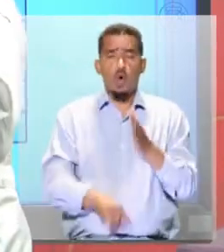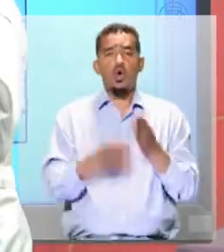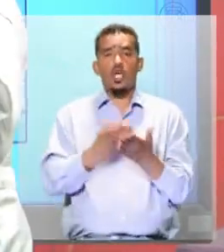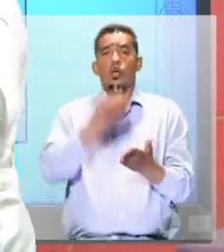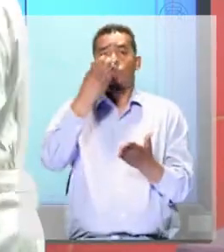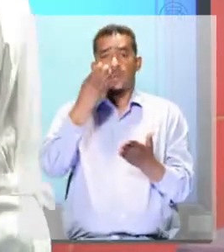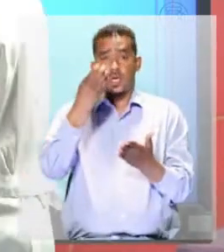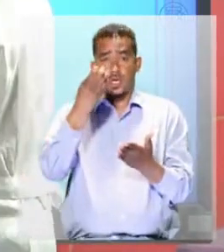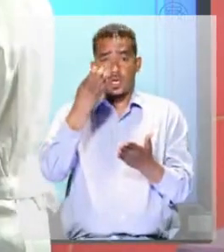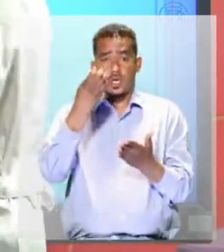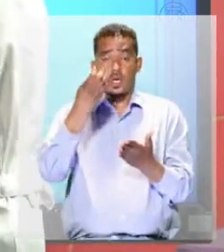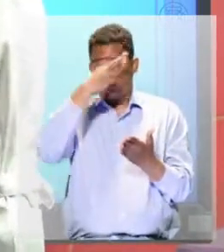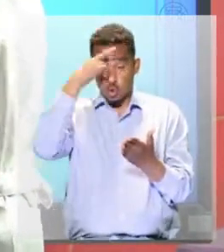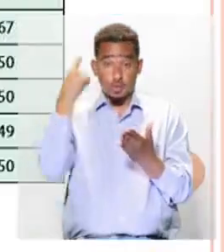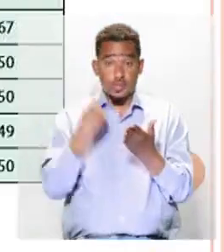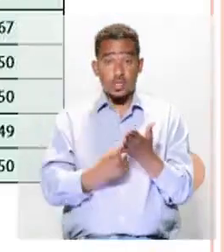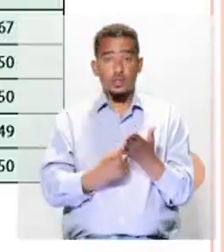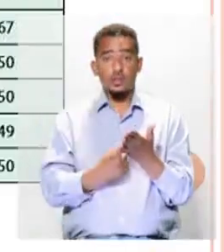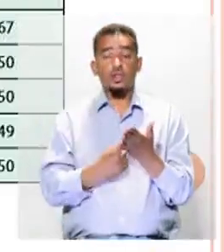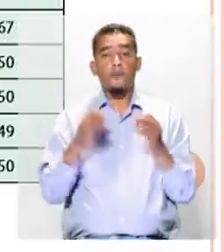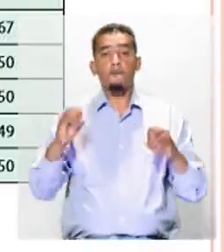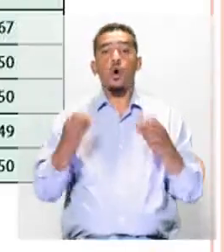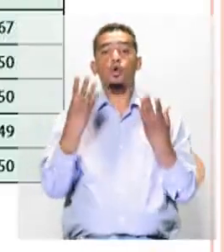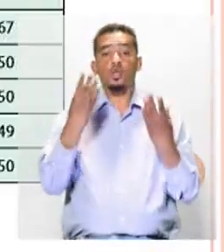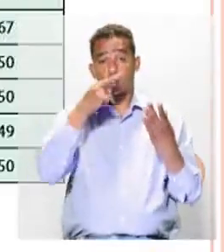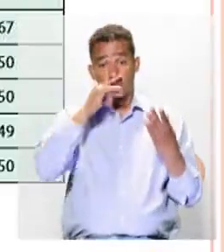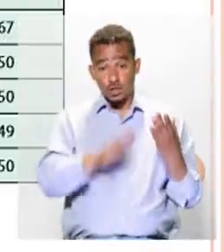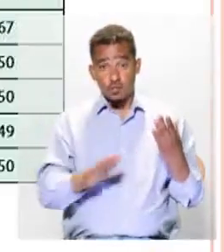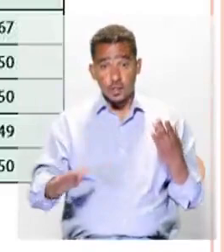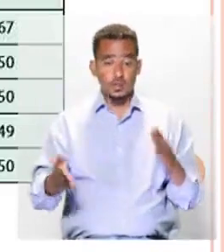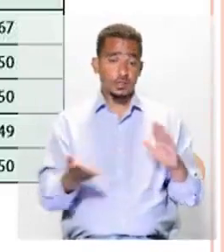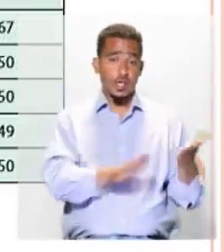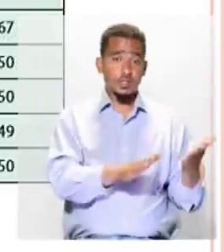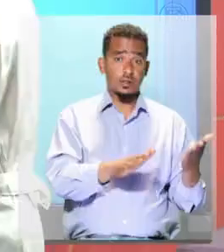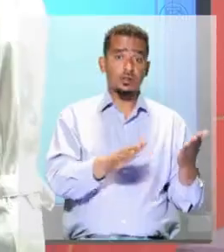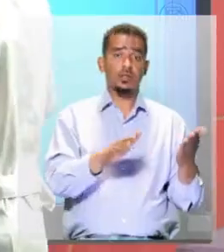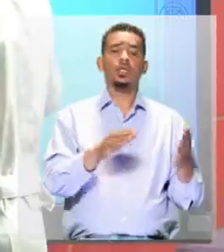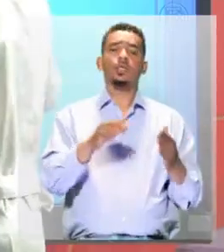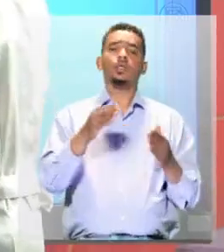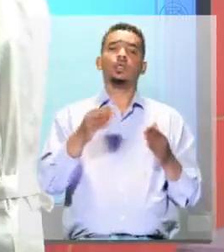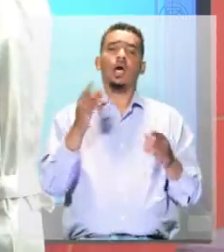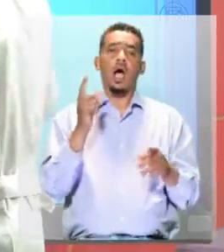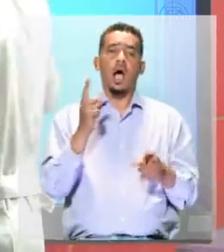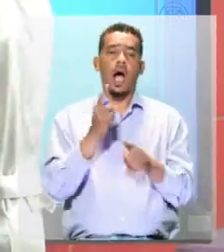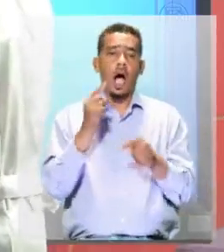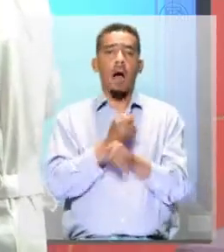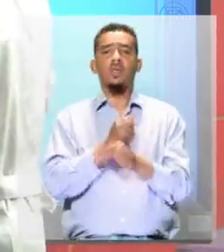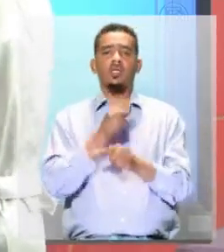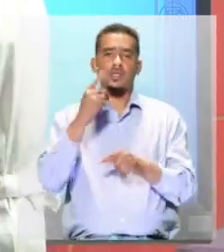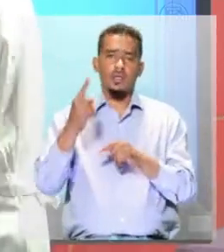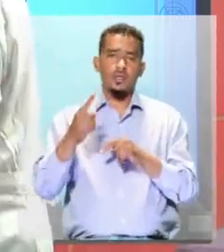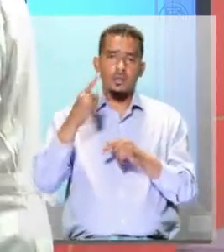status. Because of this, more infant days happen in each year. When we see the